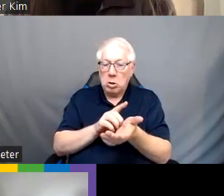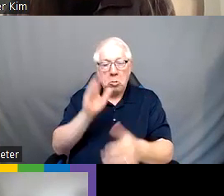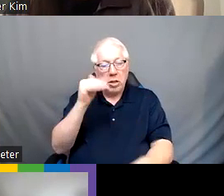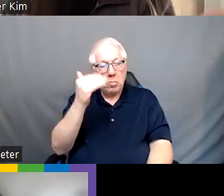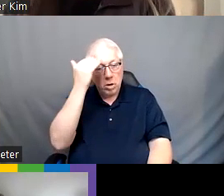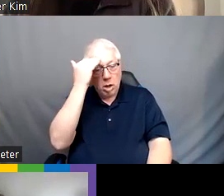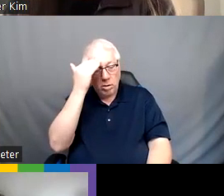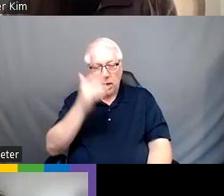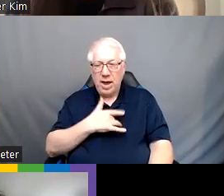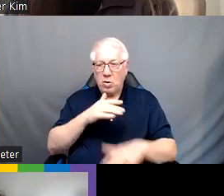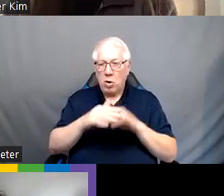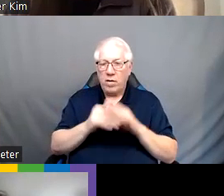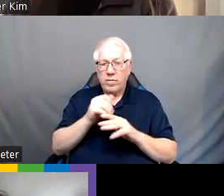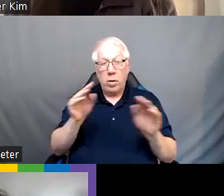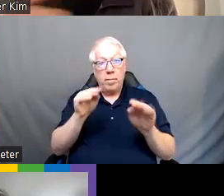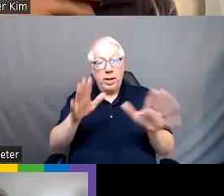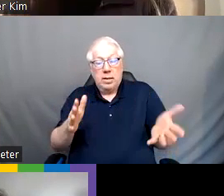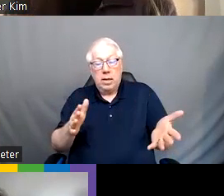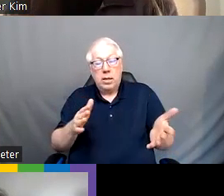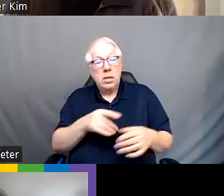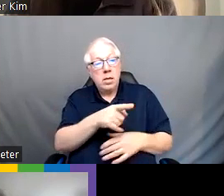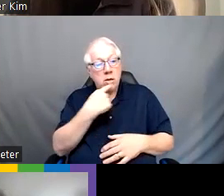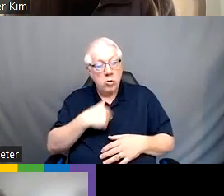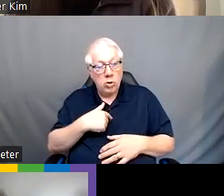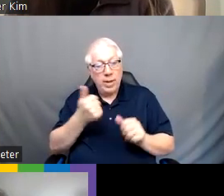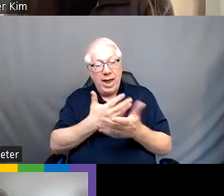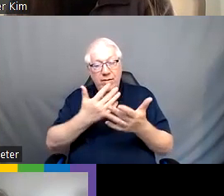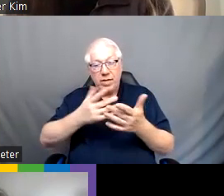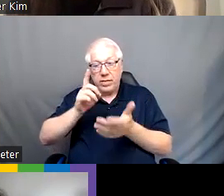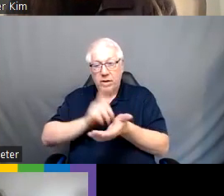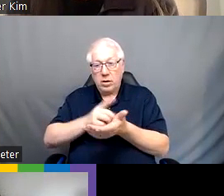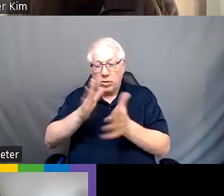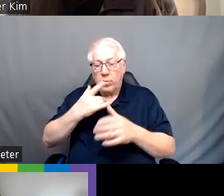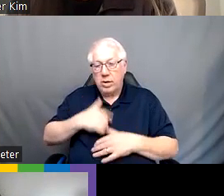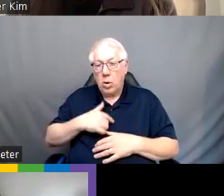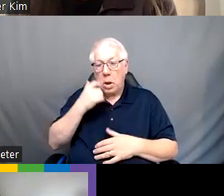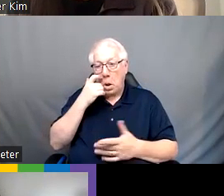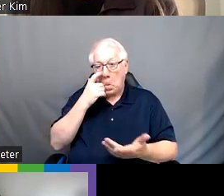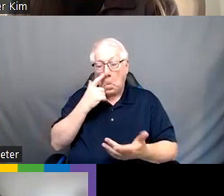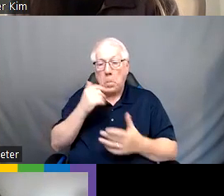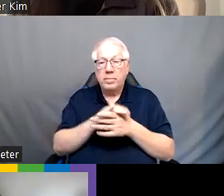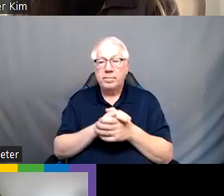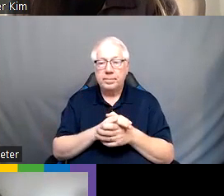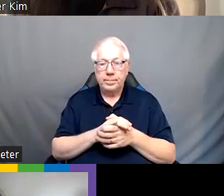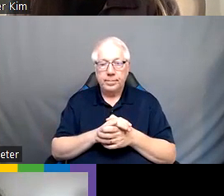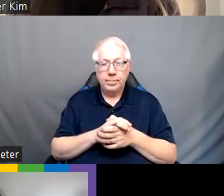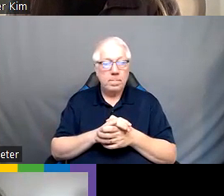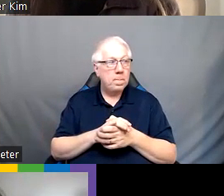I feel comfortable magically despite you telling me literally everything that the doctor has already told me in this hour visit.